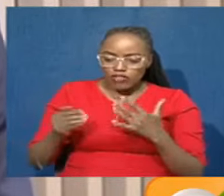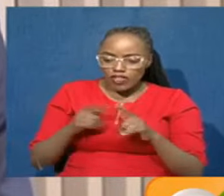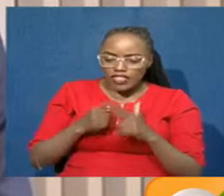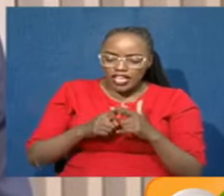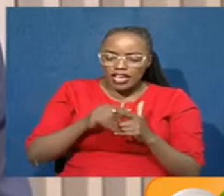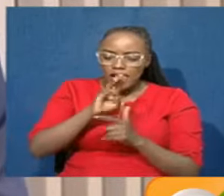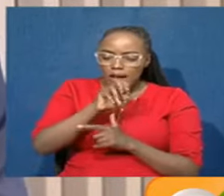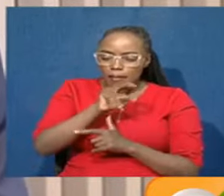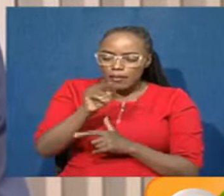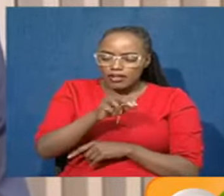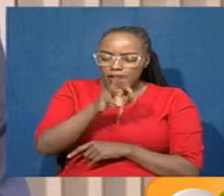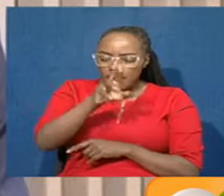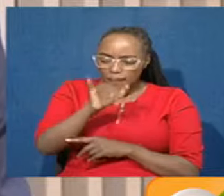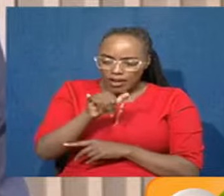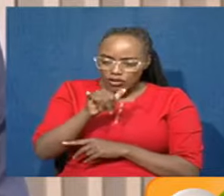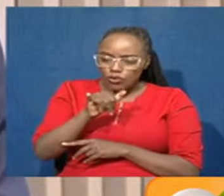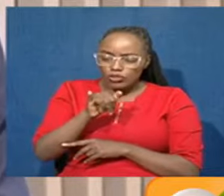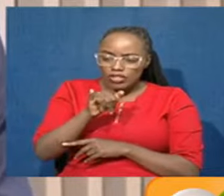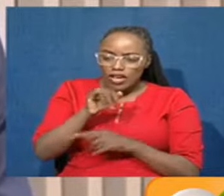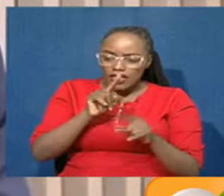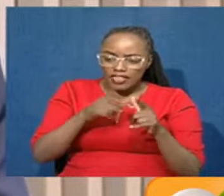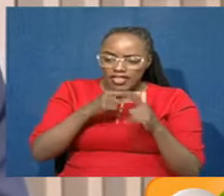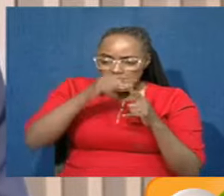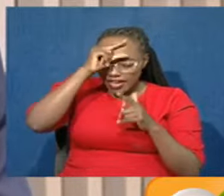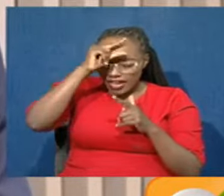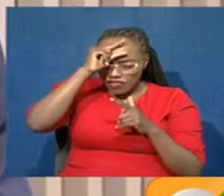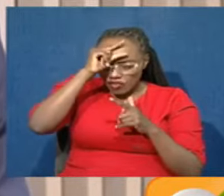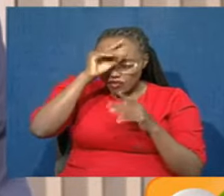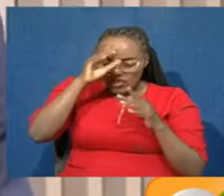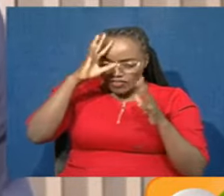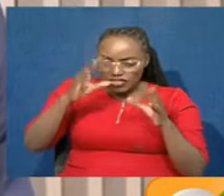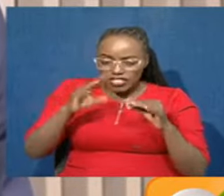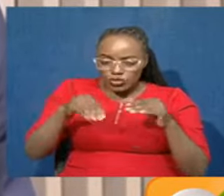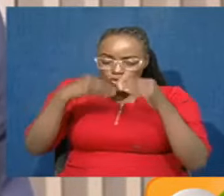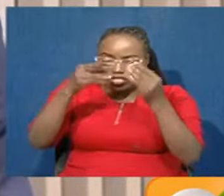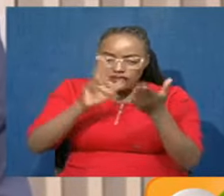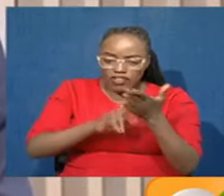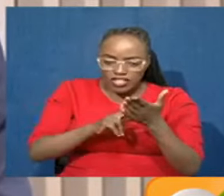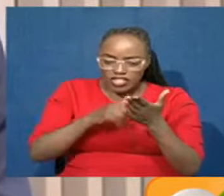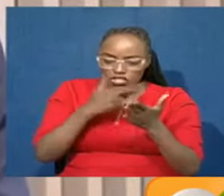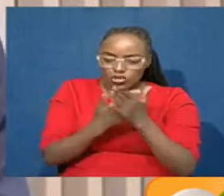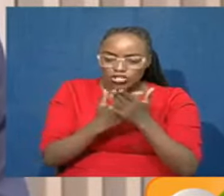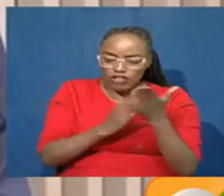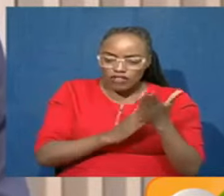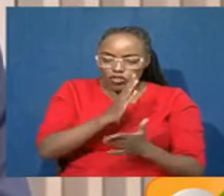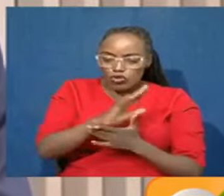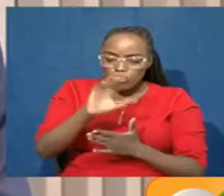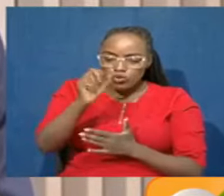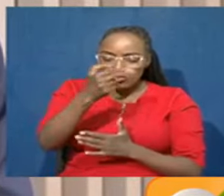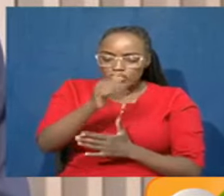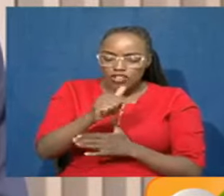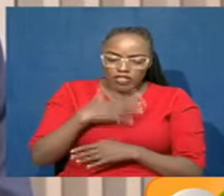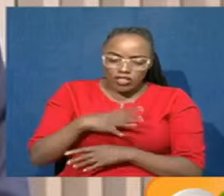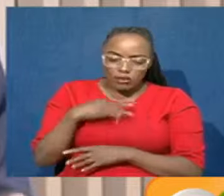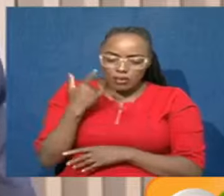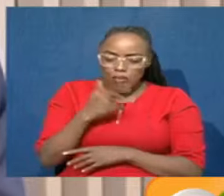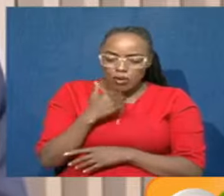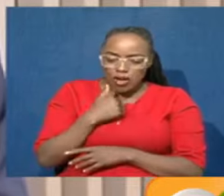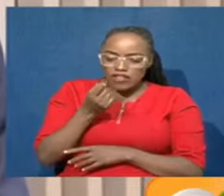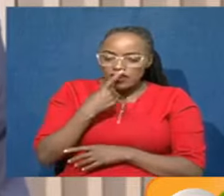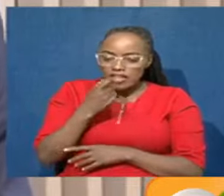marrow transplant, where now the government has also gone ahead to provide some resources through SHA for medication for those who go through transplants.